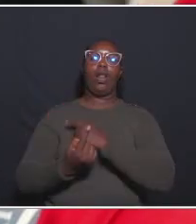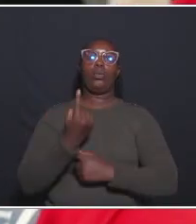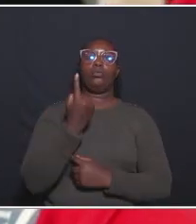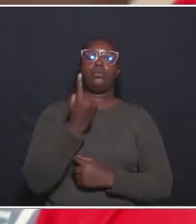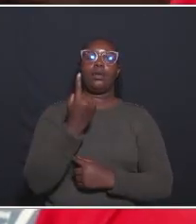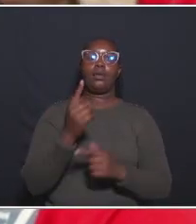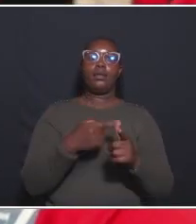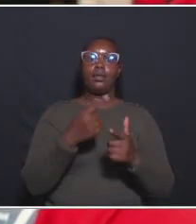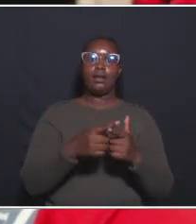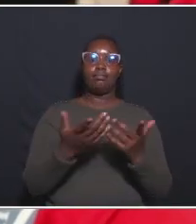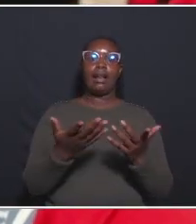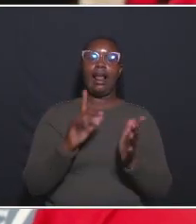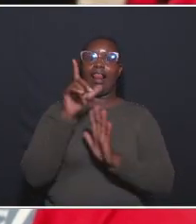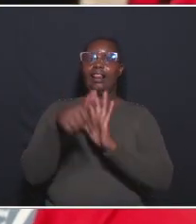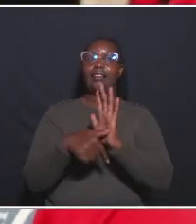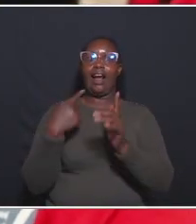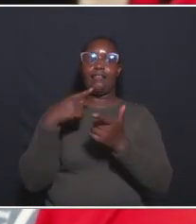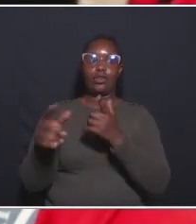again, and I don't know why.